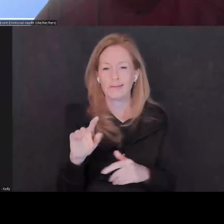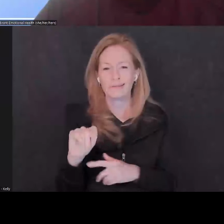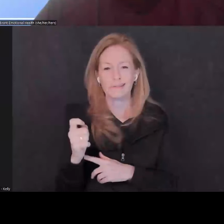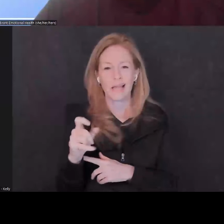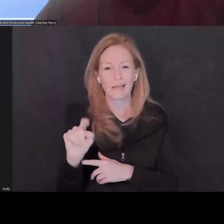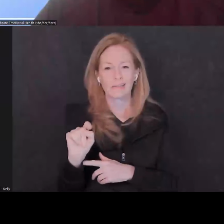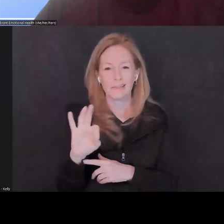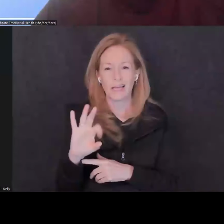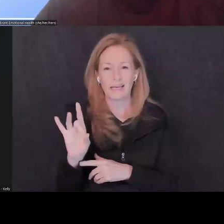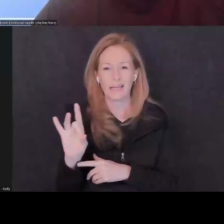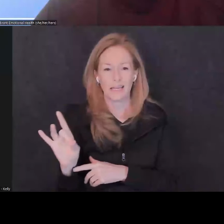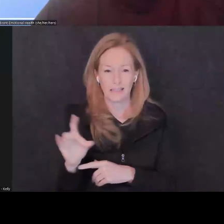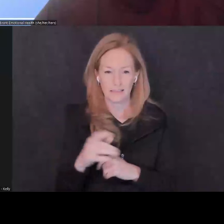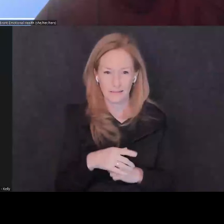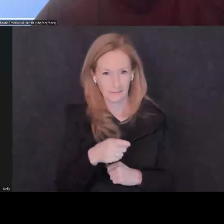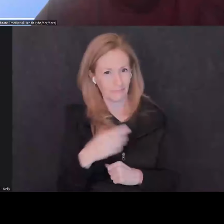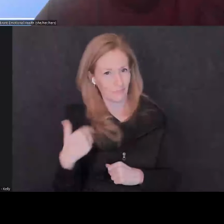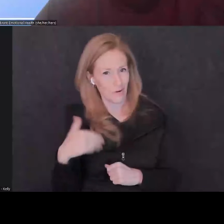Look at those motion graphics.